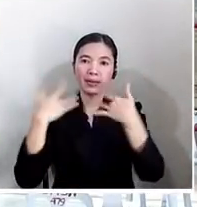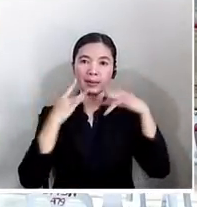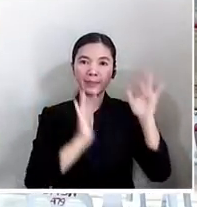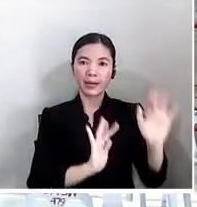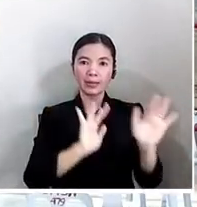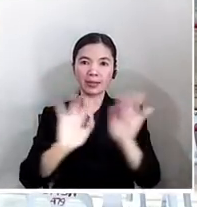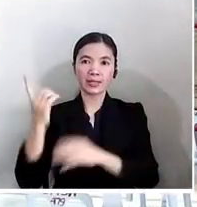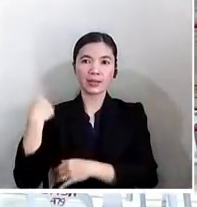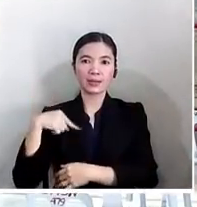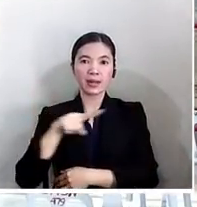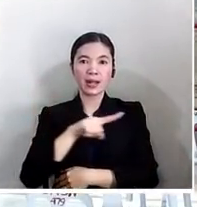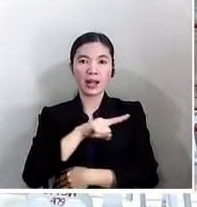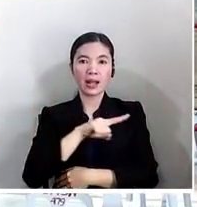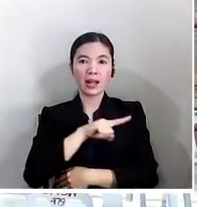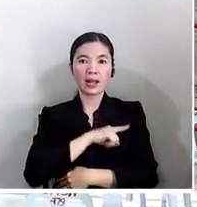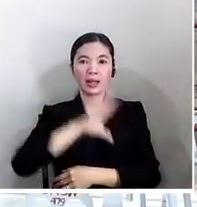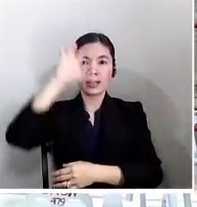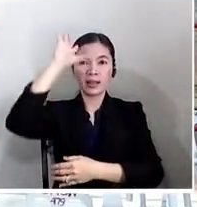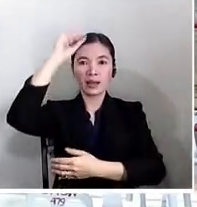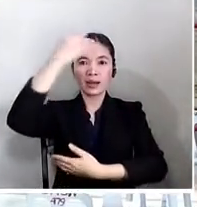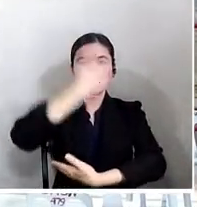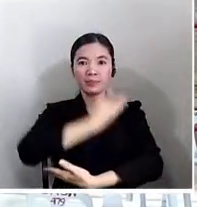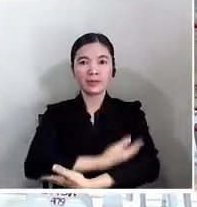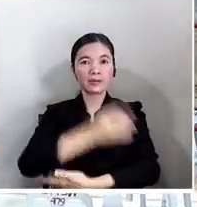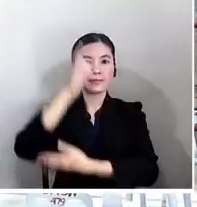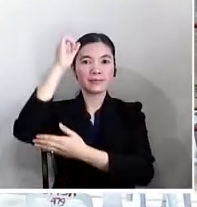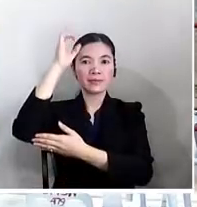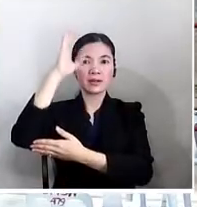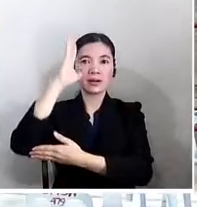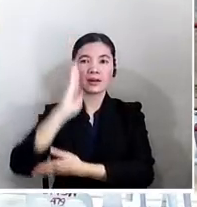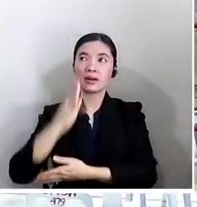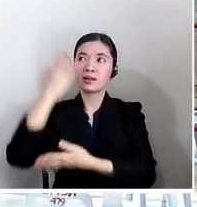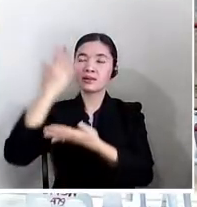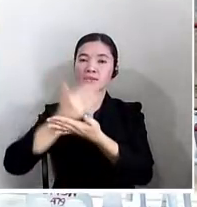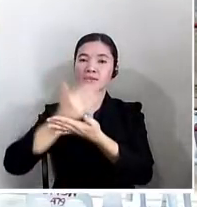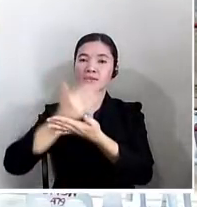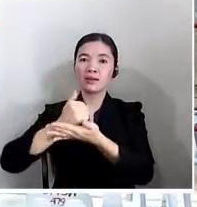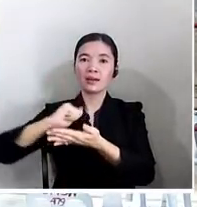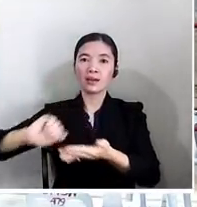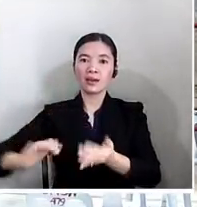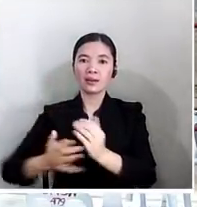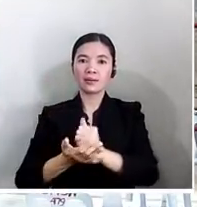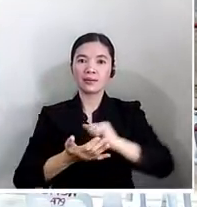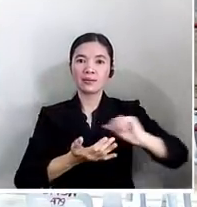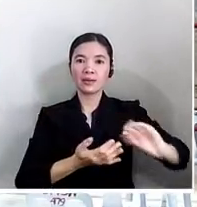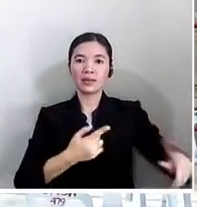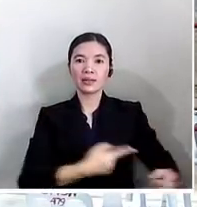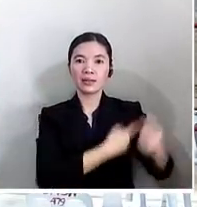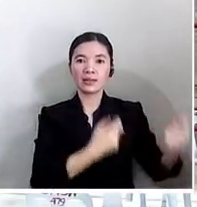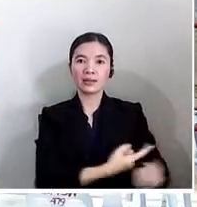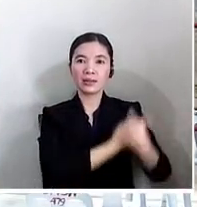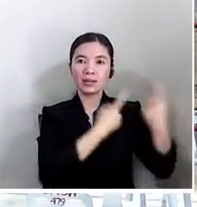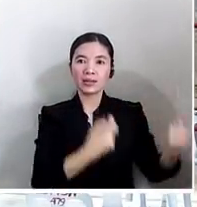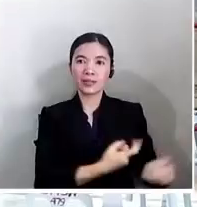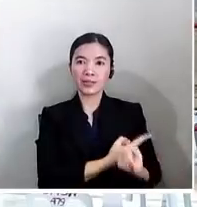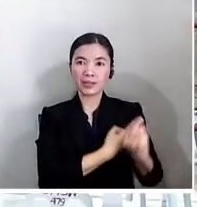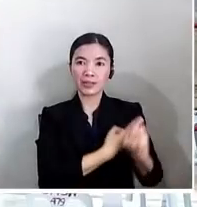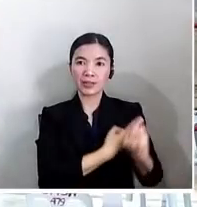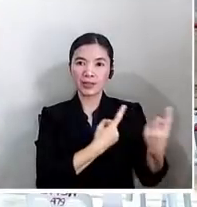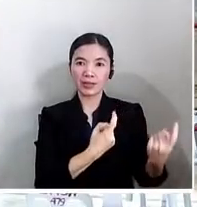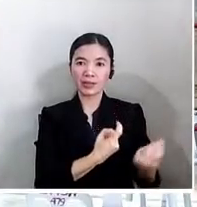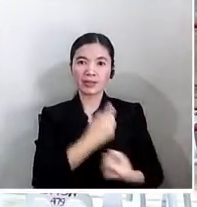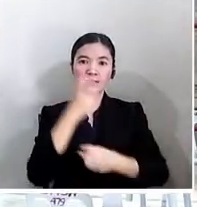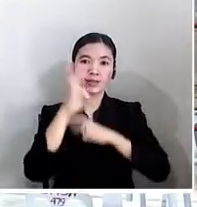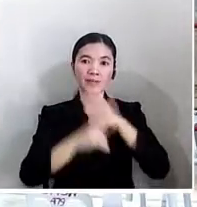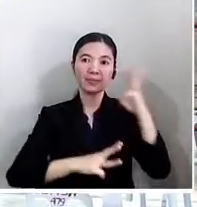us. Lamb of God, you take away the sins of the world,